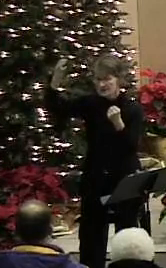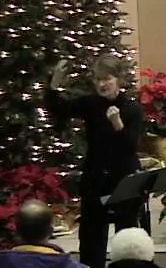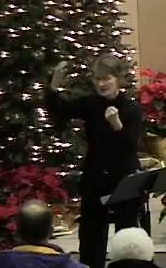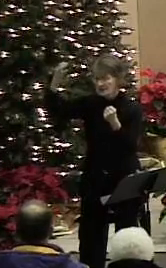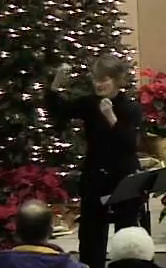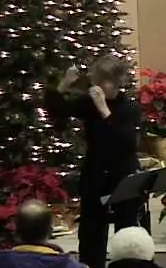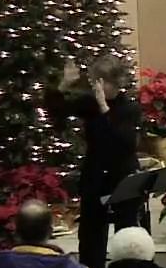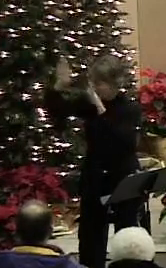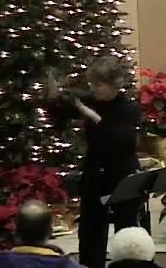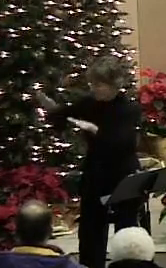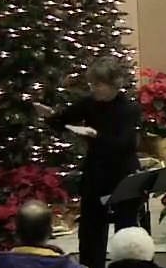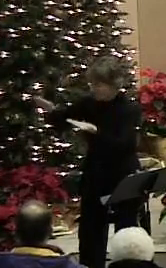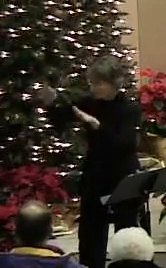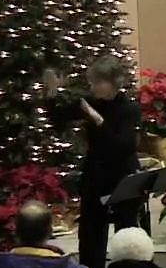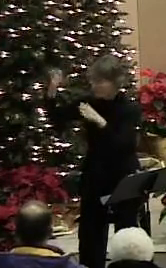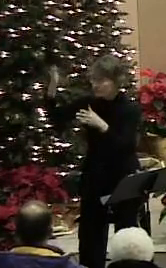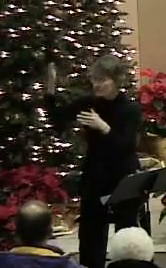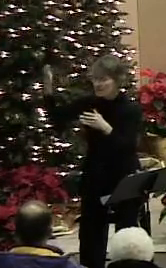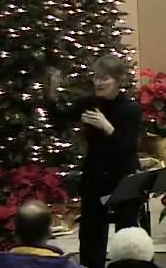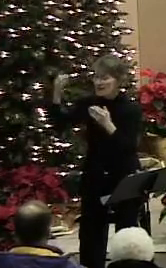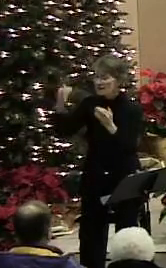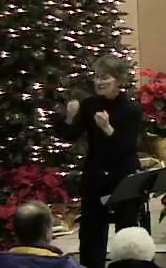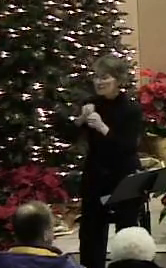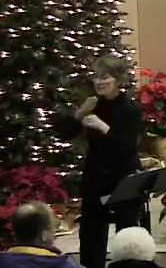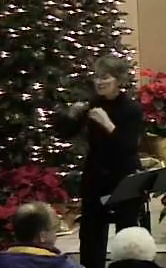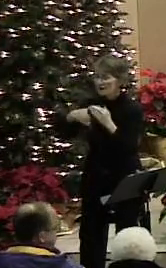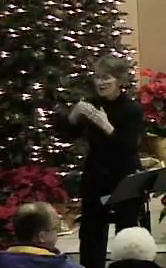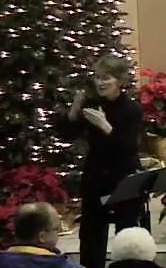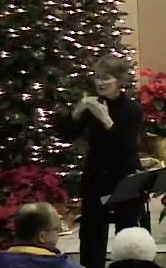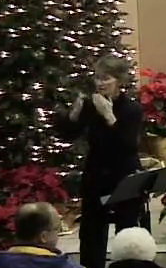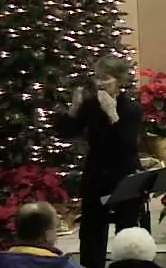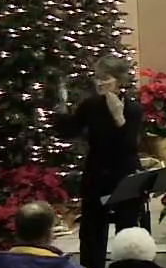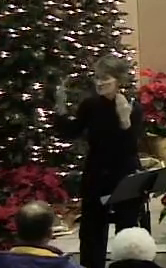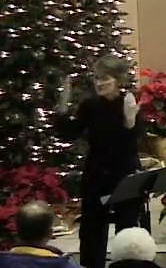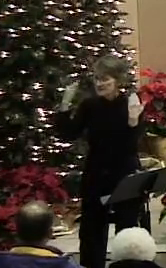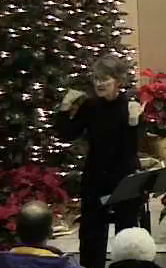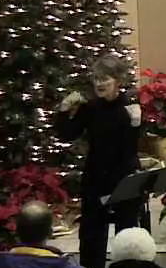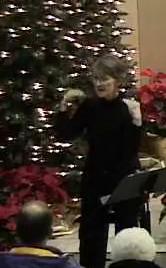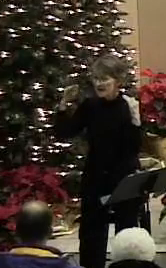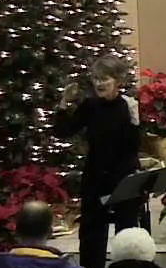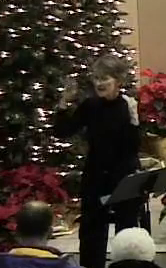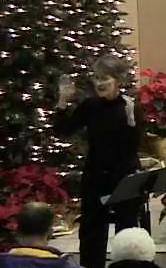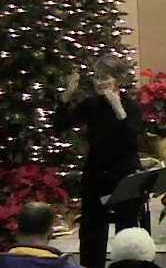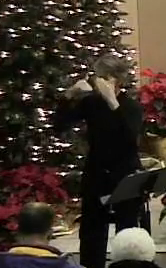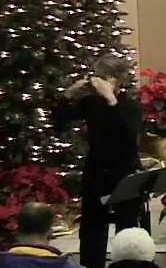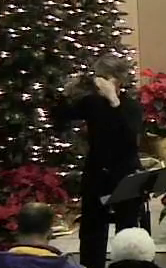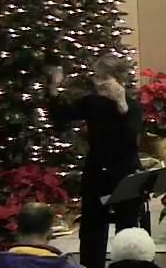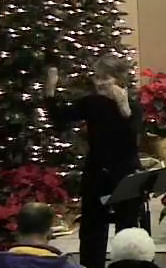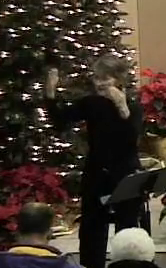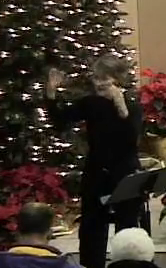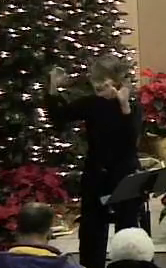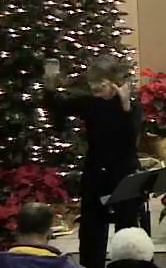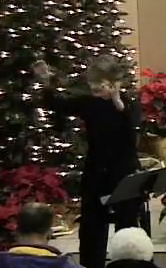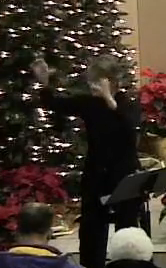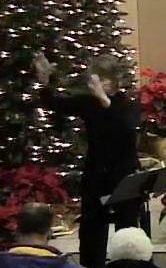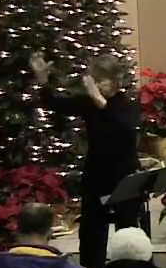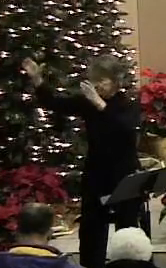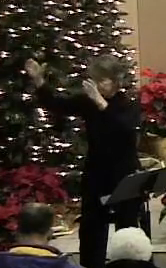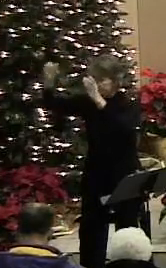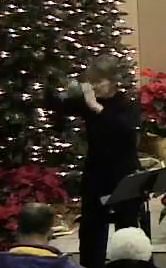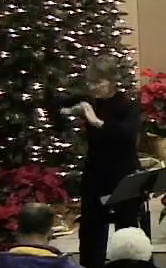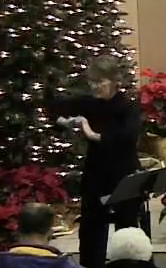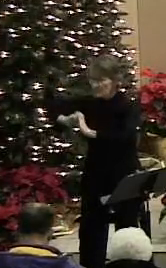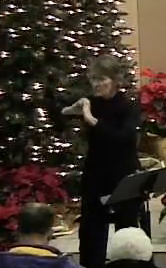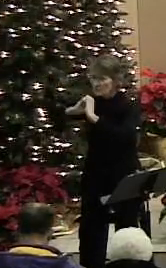you. Heaven and the virtues of heaven and the blessed seraphim